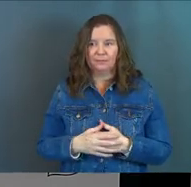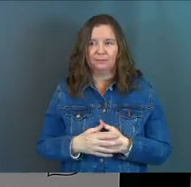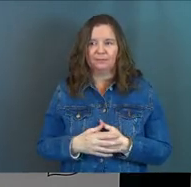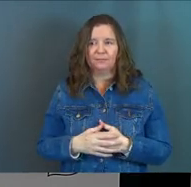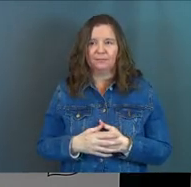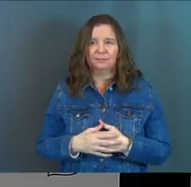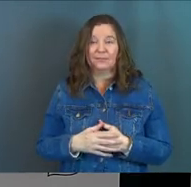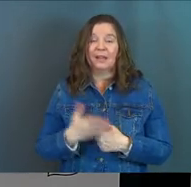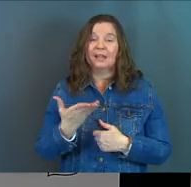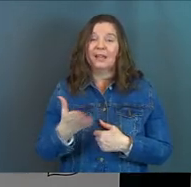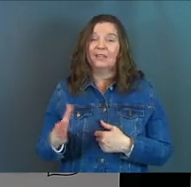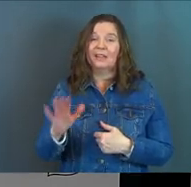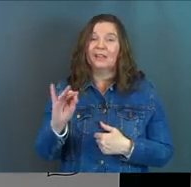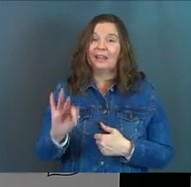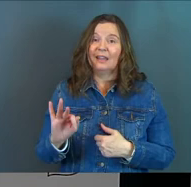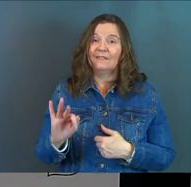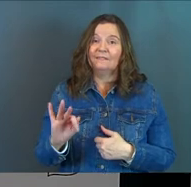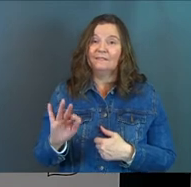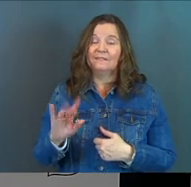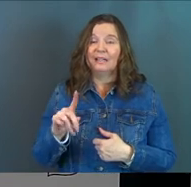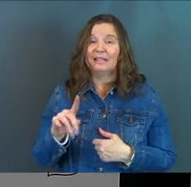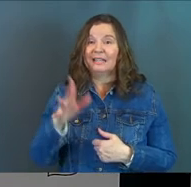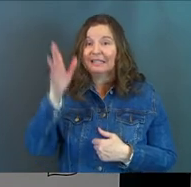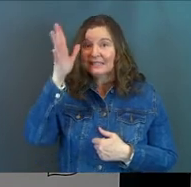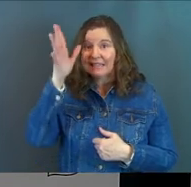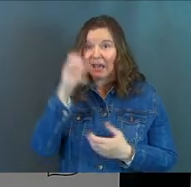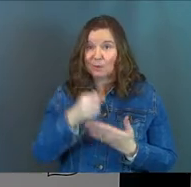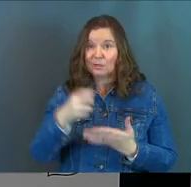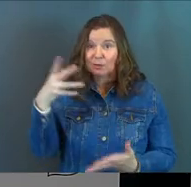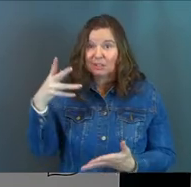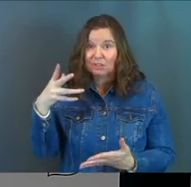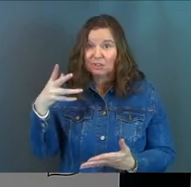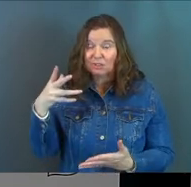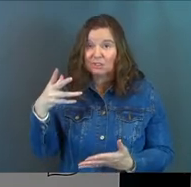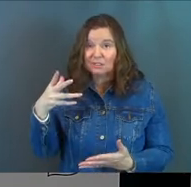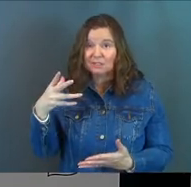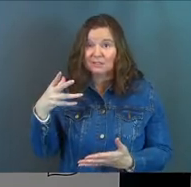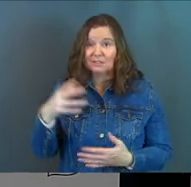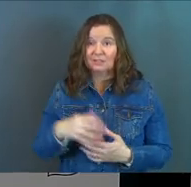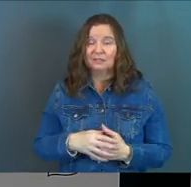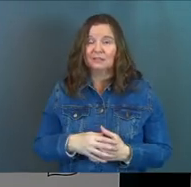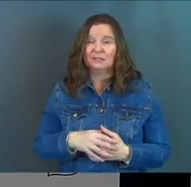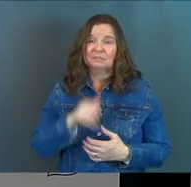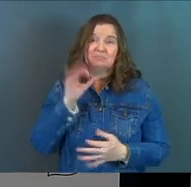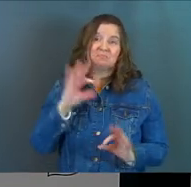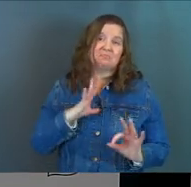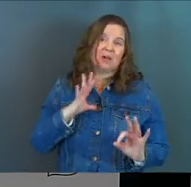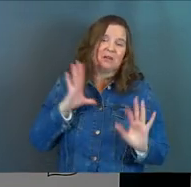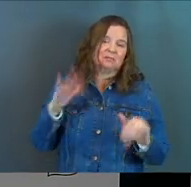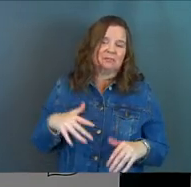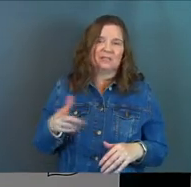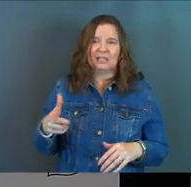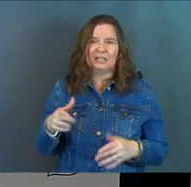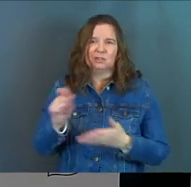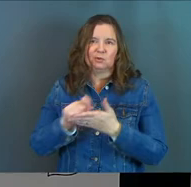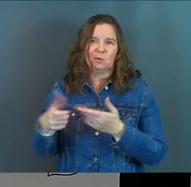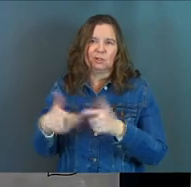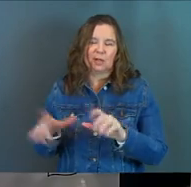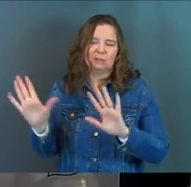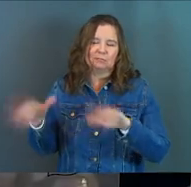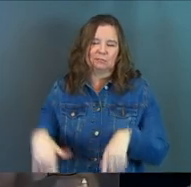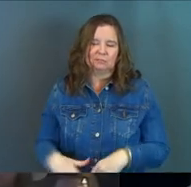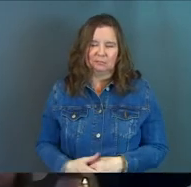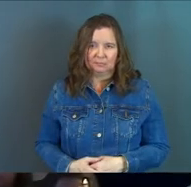And here's the thing. If dad was rich, not so bad, right? Like, he just write a